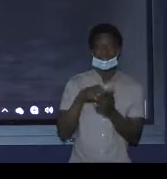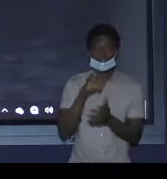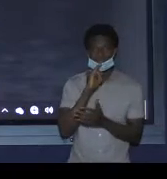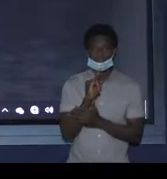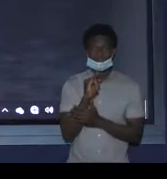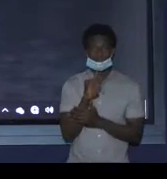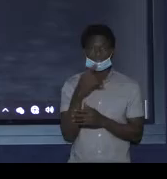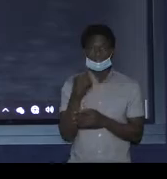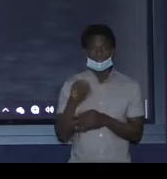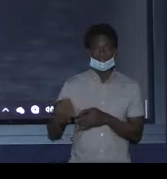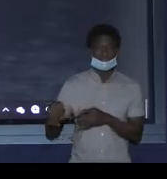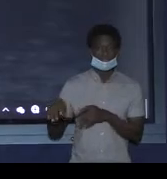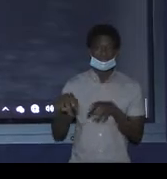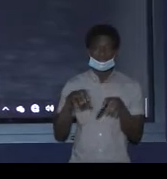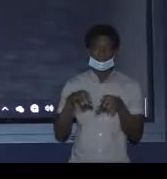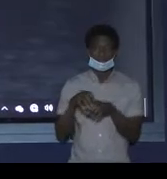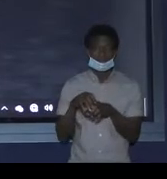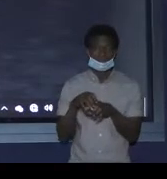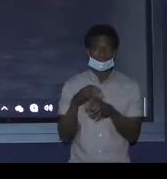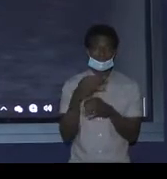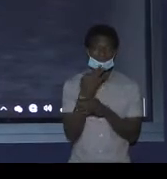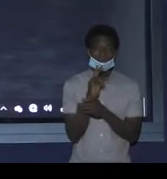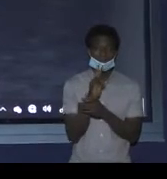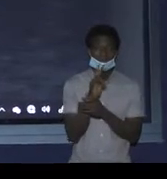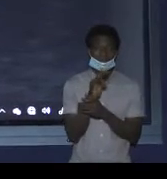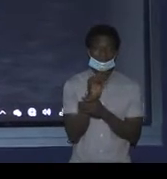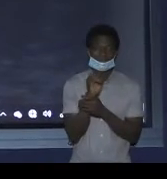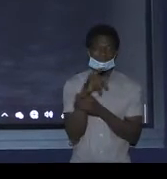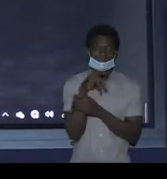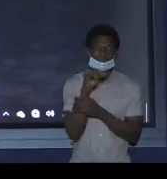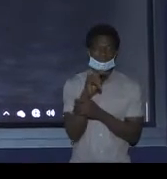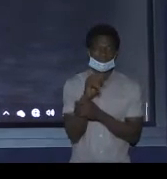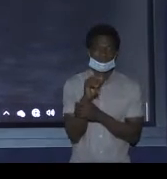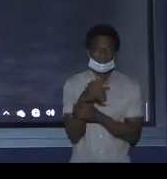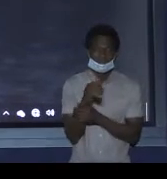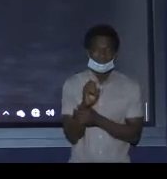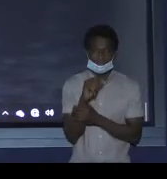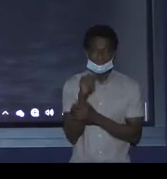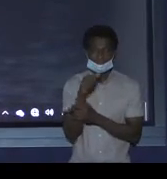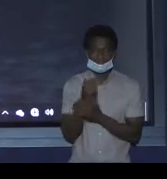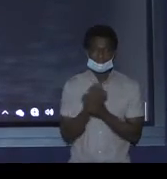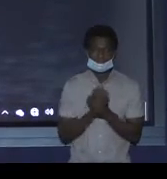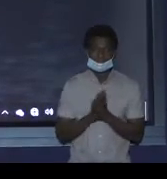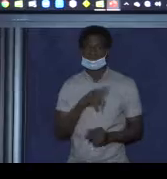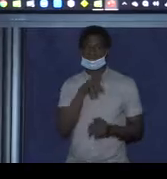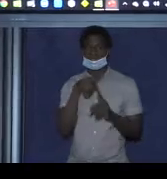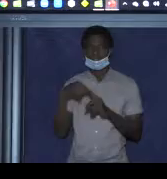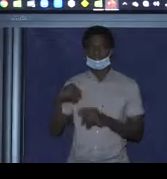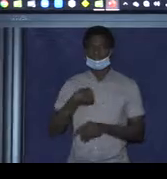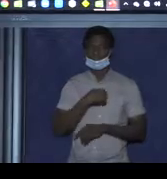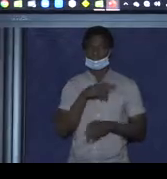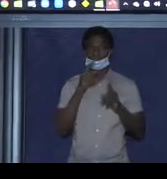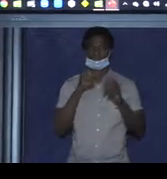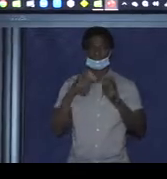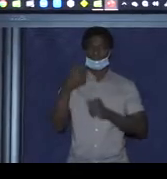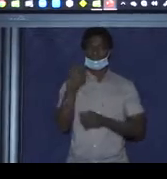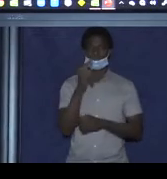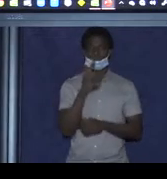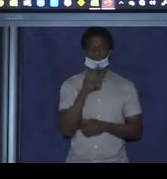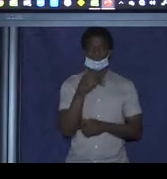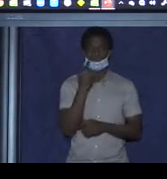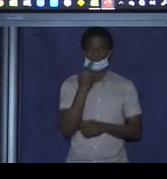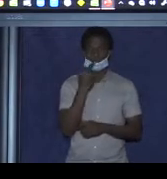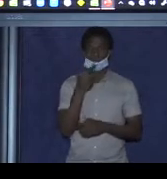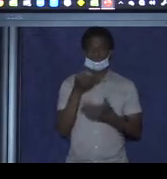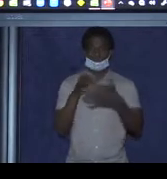then it is the act, you are committing the act of espionage. Yes. When we talk about one